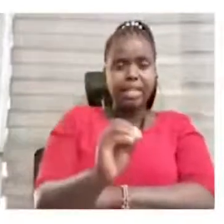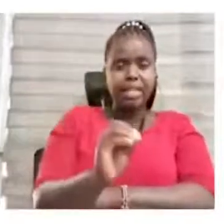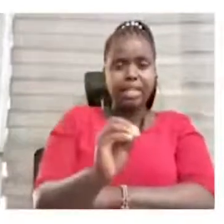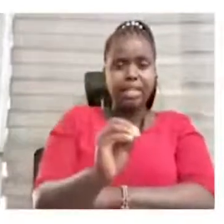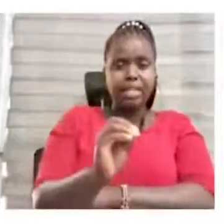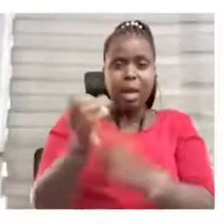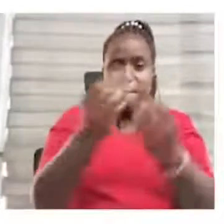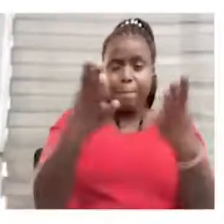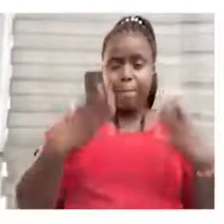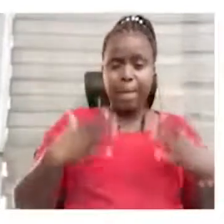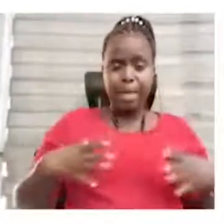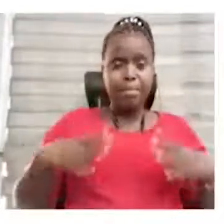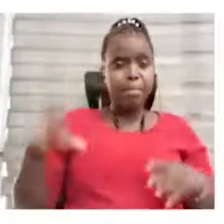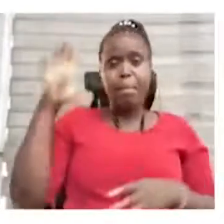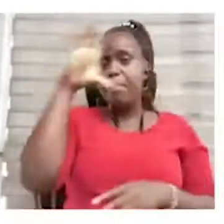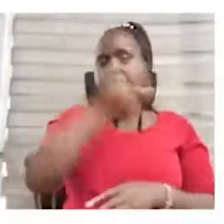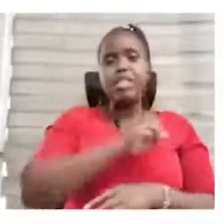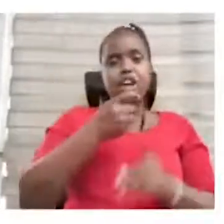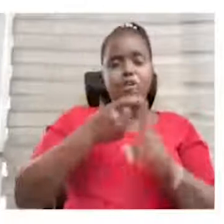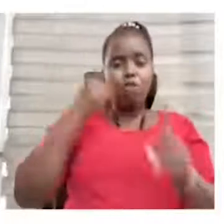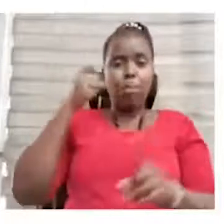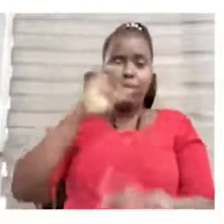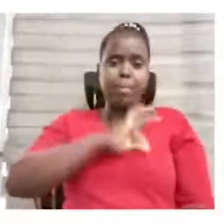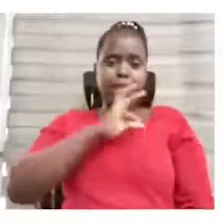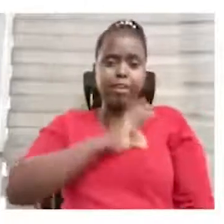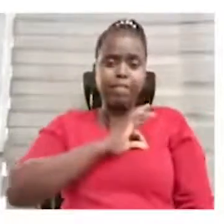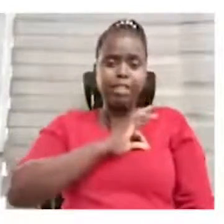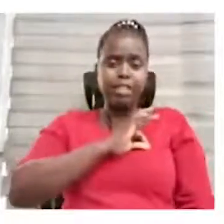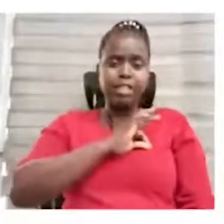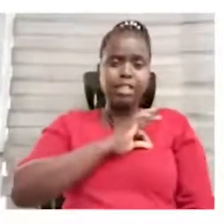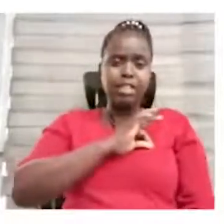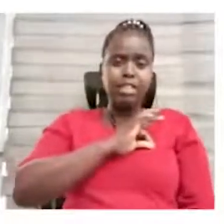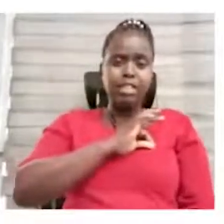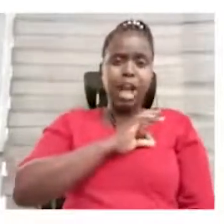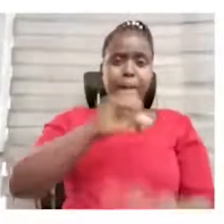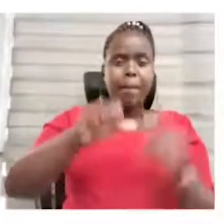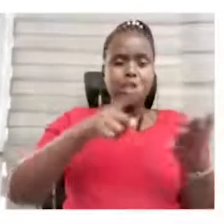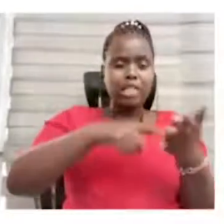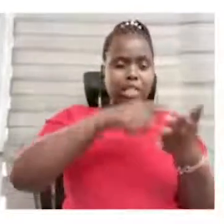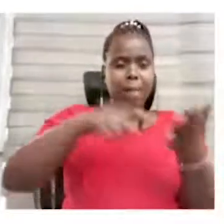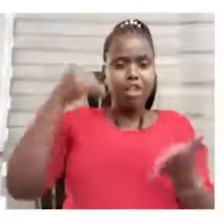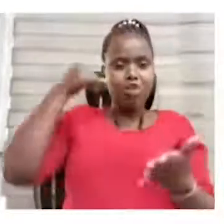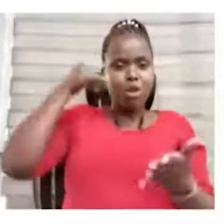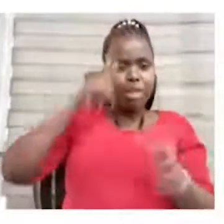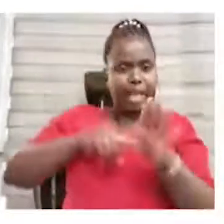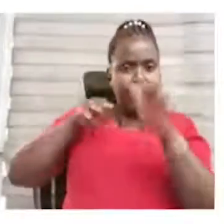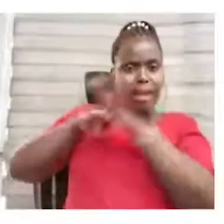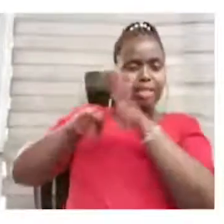are missing out from the benefits that a smartphone could offer in terms of accessibility features.